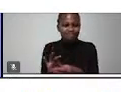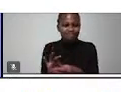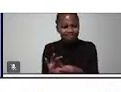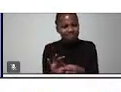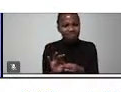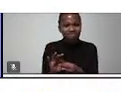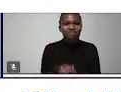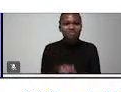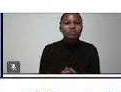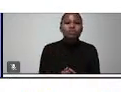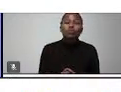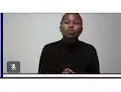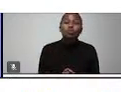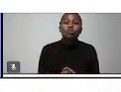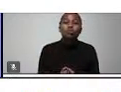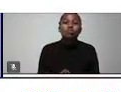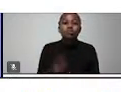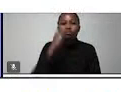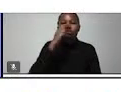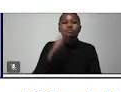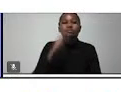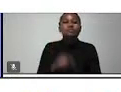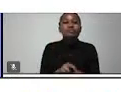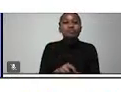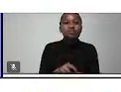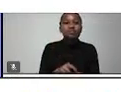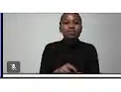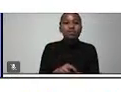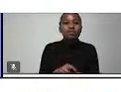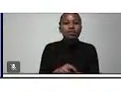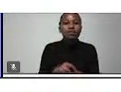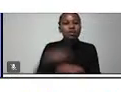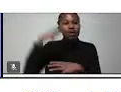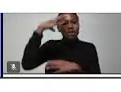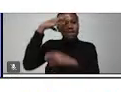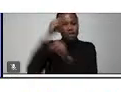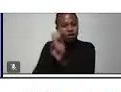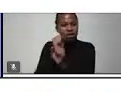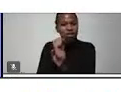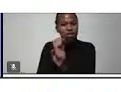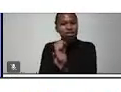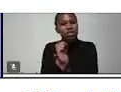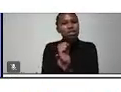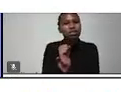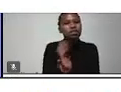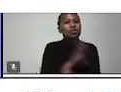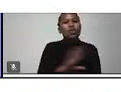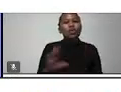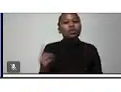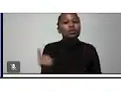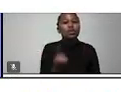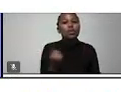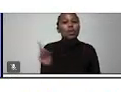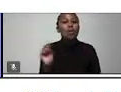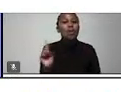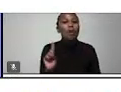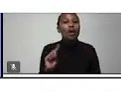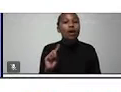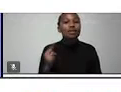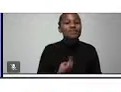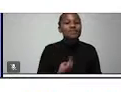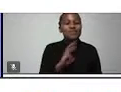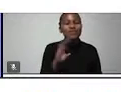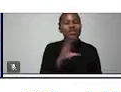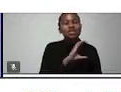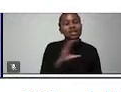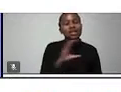that there is a need actually to for the focus that it should not be on what we as the Western Cape and